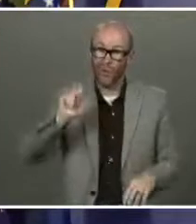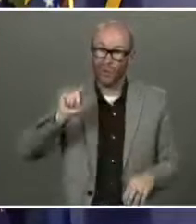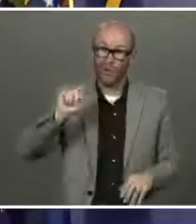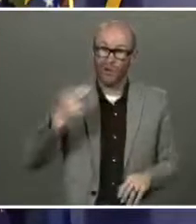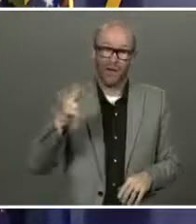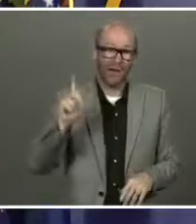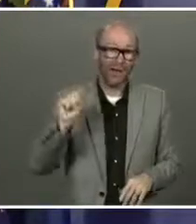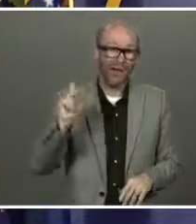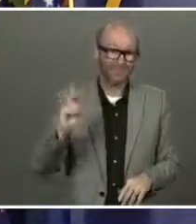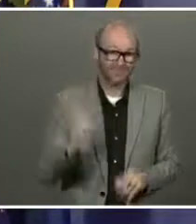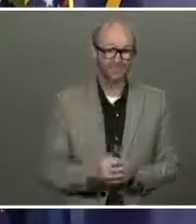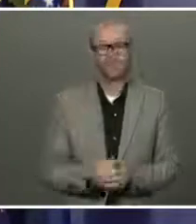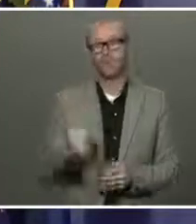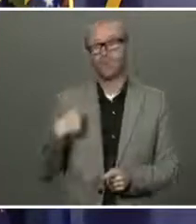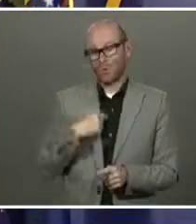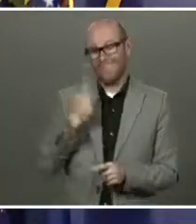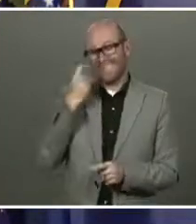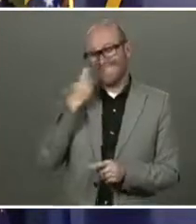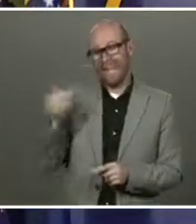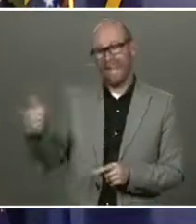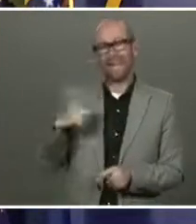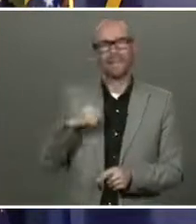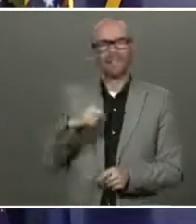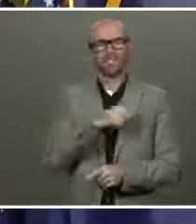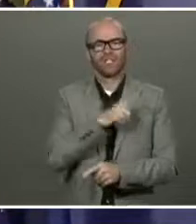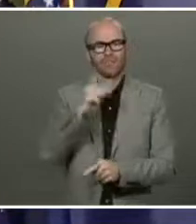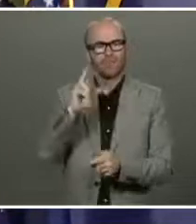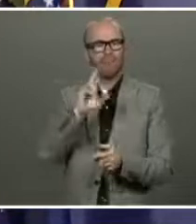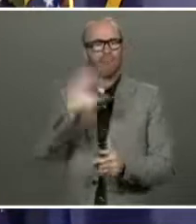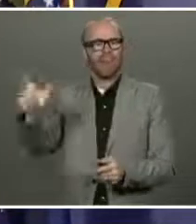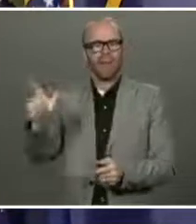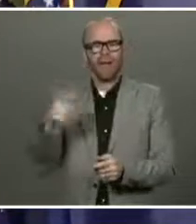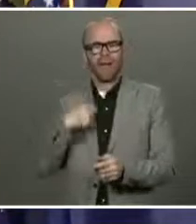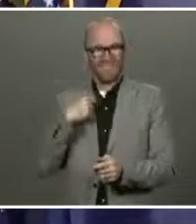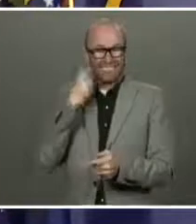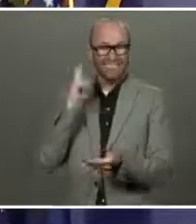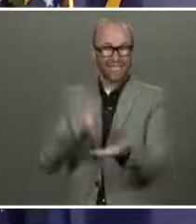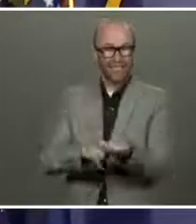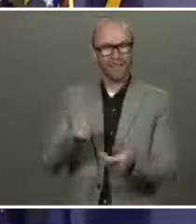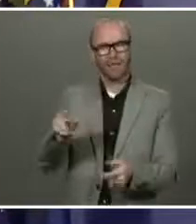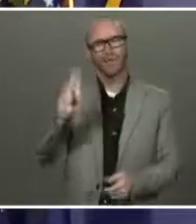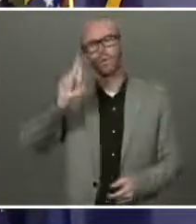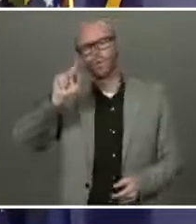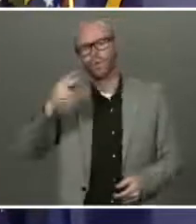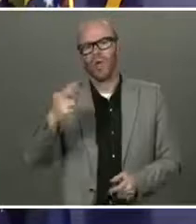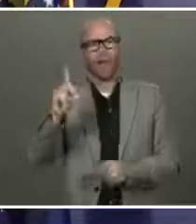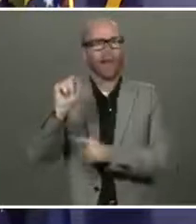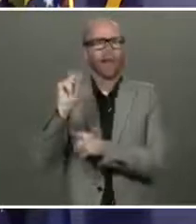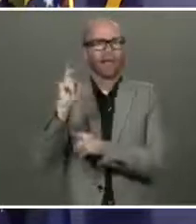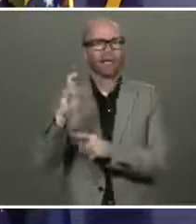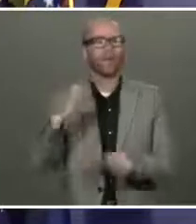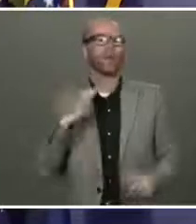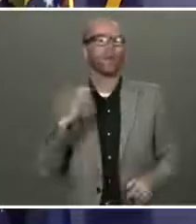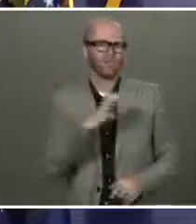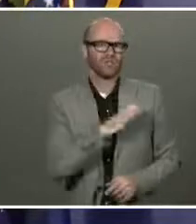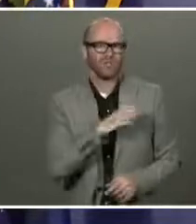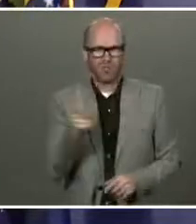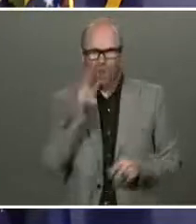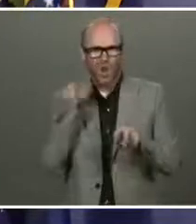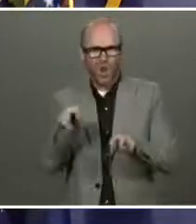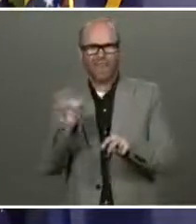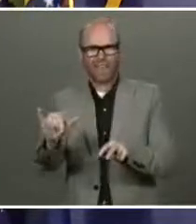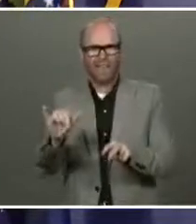piece of legislation that I signed that created this Utah Lake Commission that will be working specifically on that issue. But there is nothing in